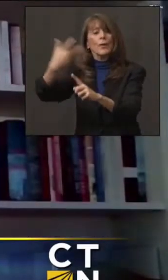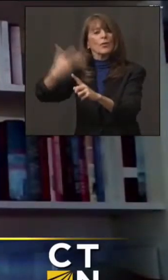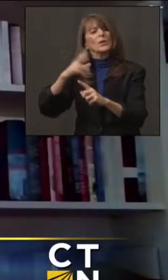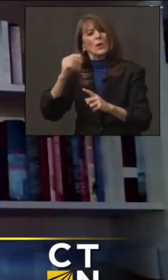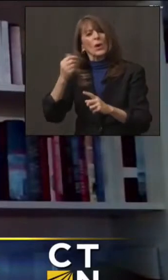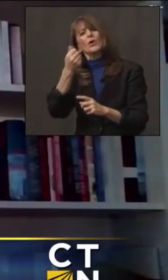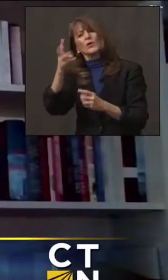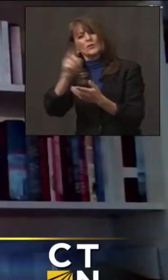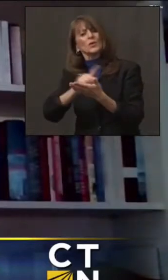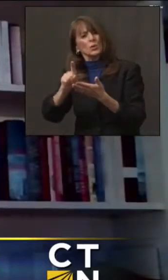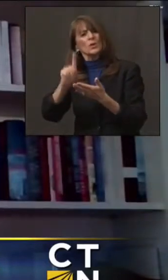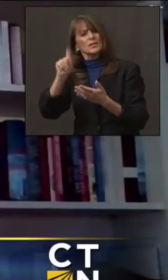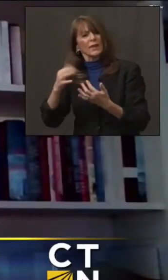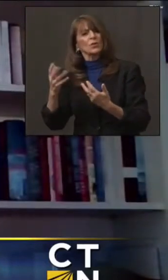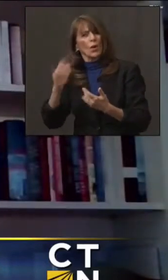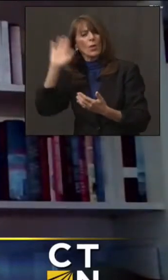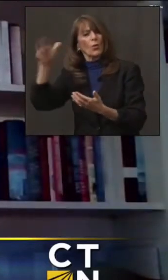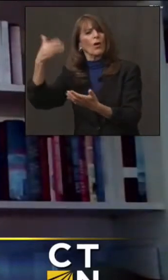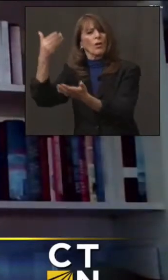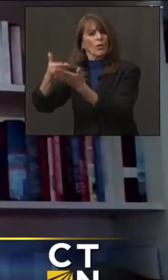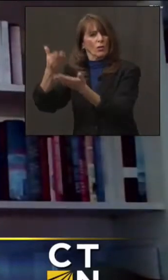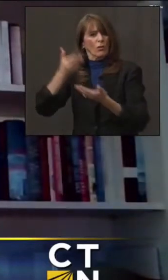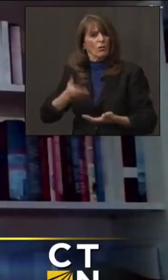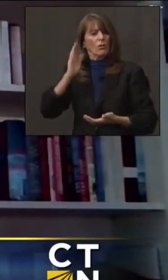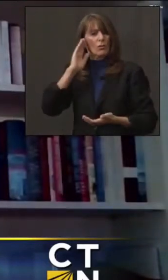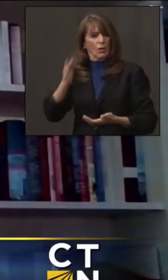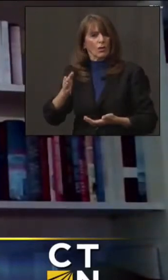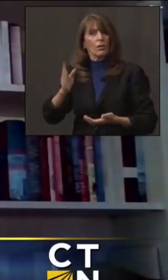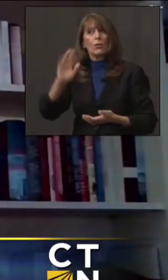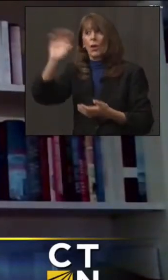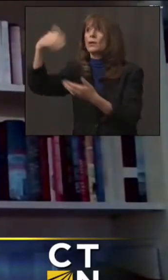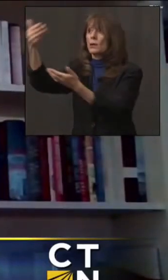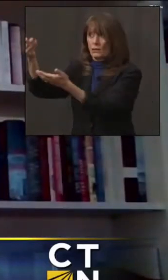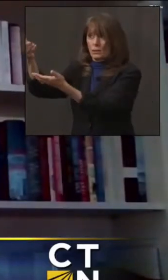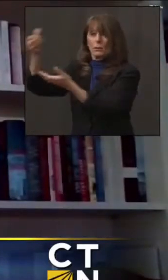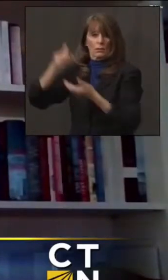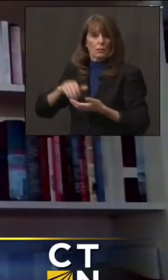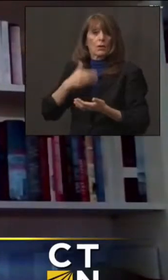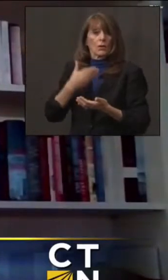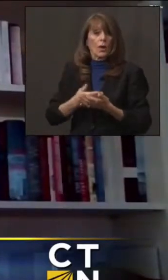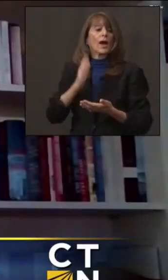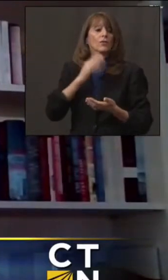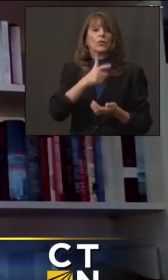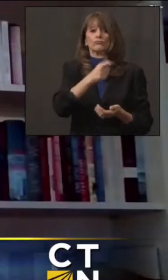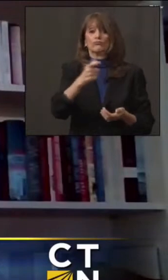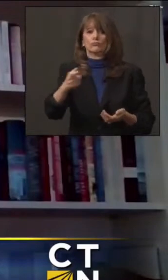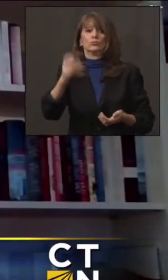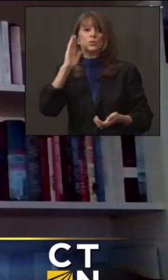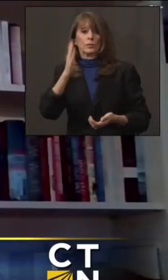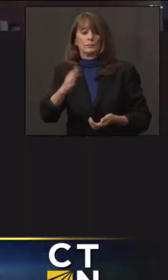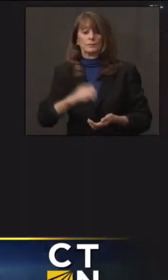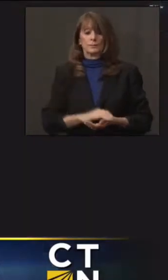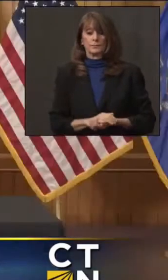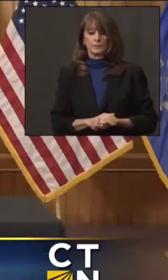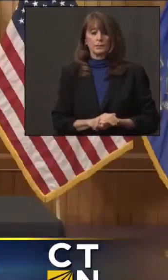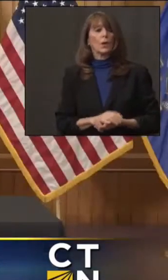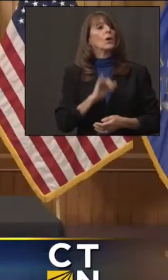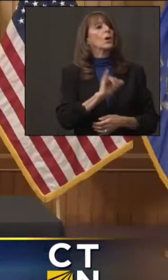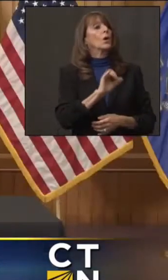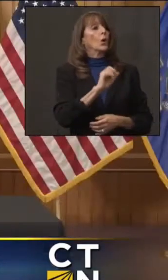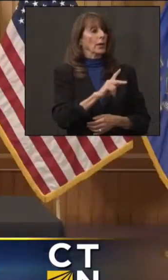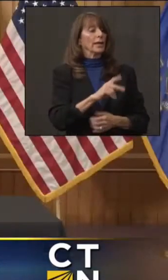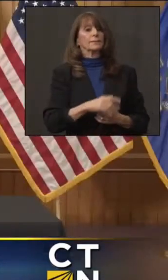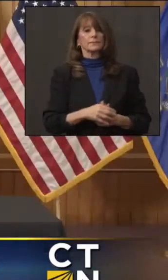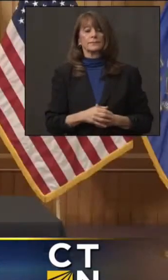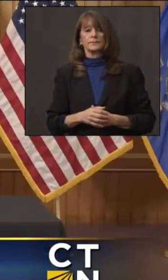to the vaccine because of the number of doses, at least as of today, that we're anticipating getting. Oh, okay.